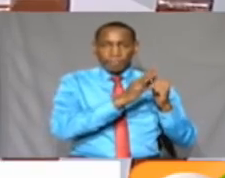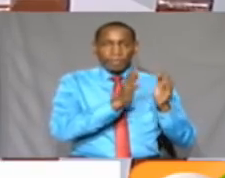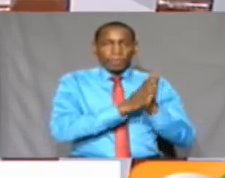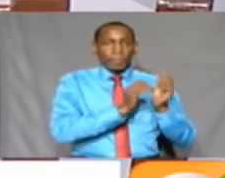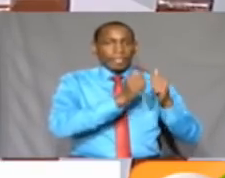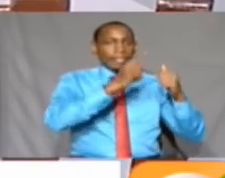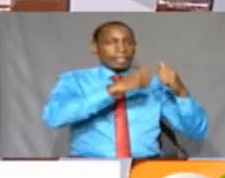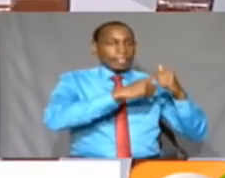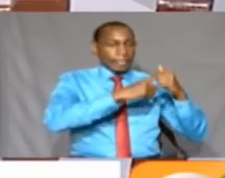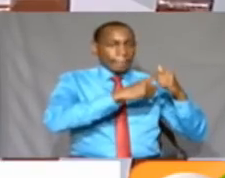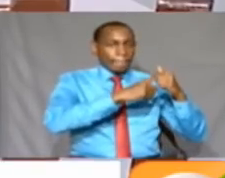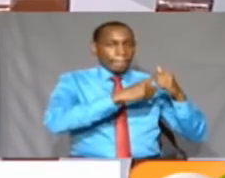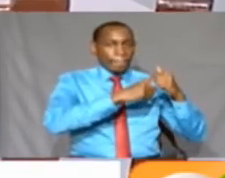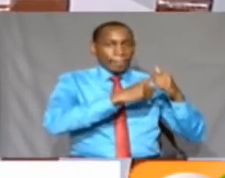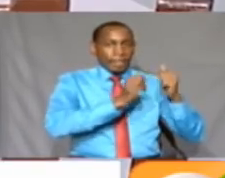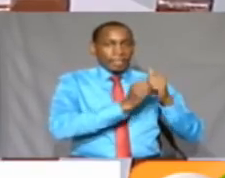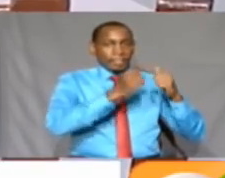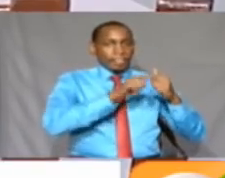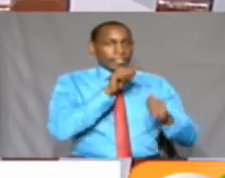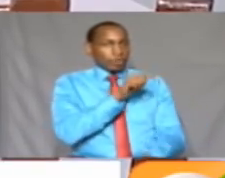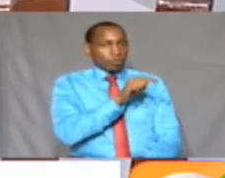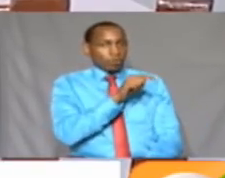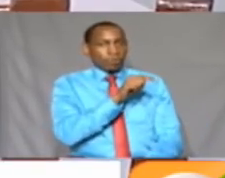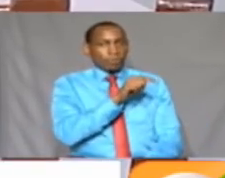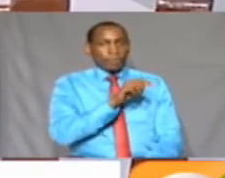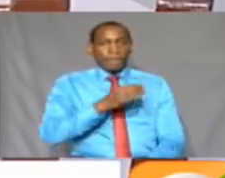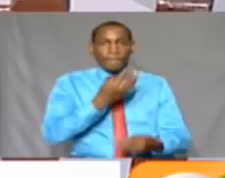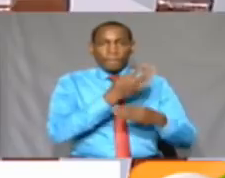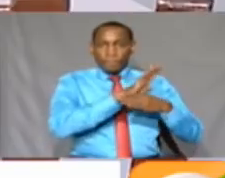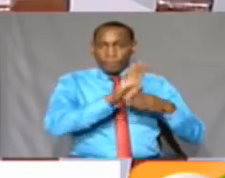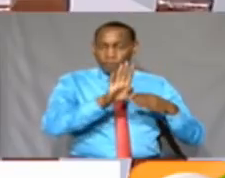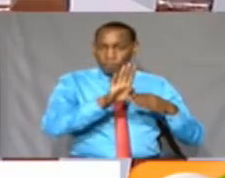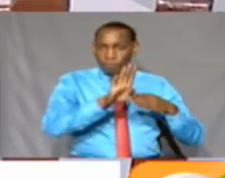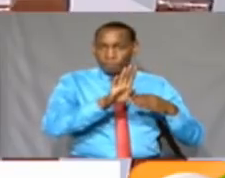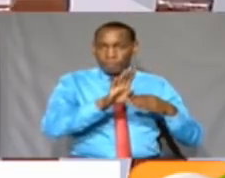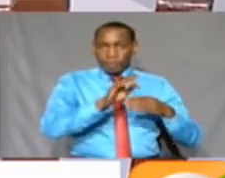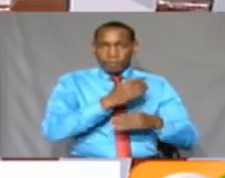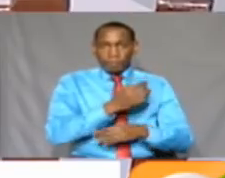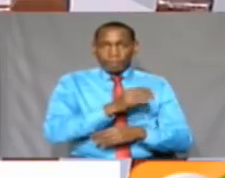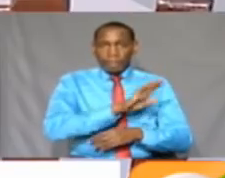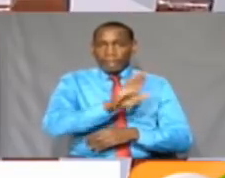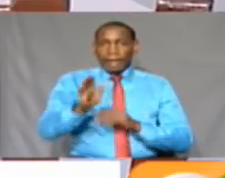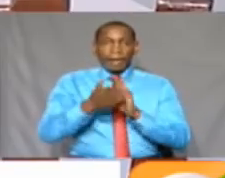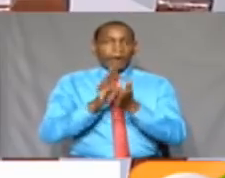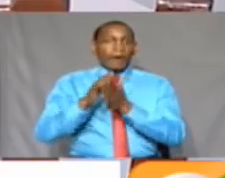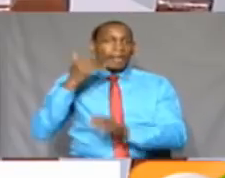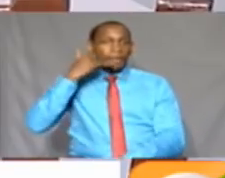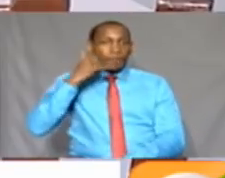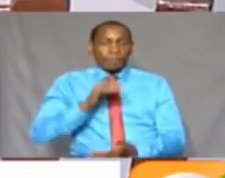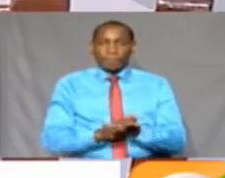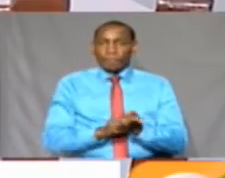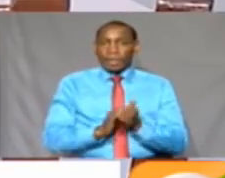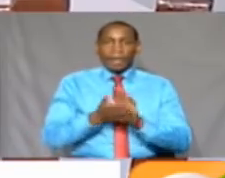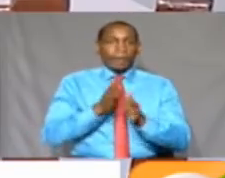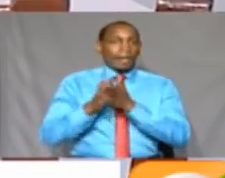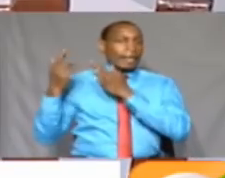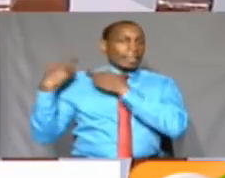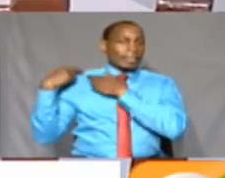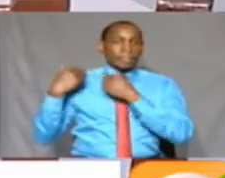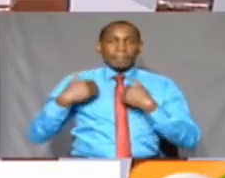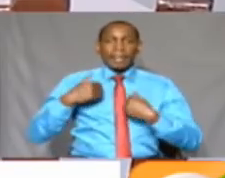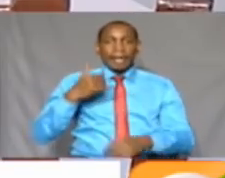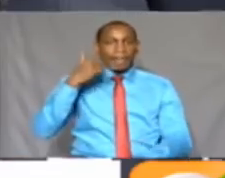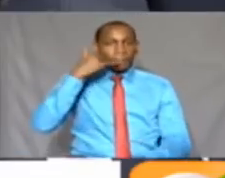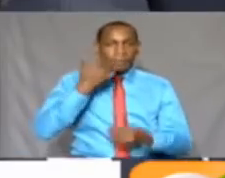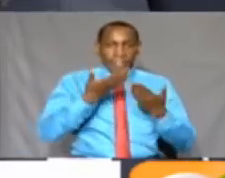have 16. And the 16-year-old is in Form 4. None of them has a phone. They have no business having phones at this